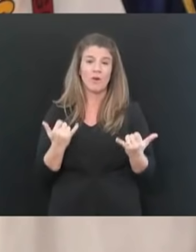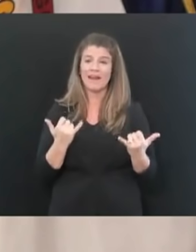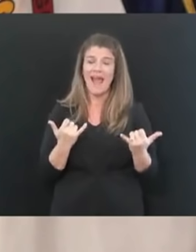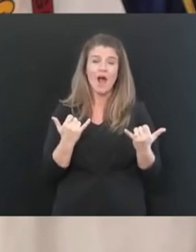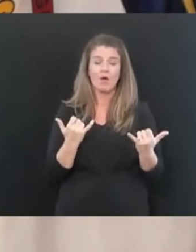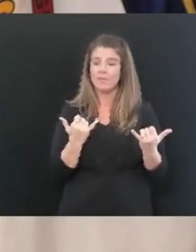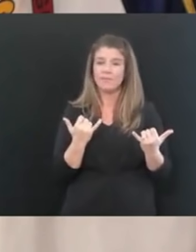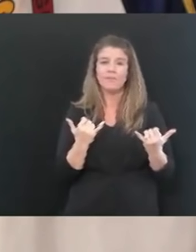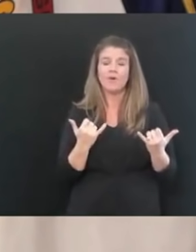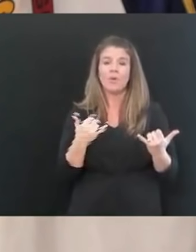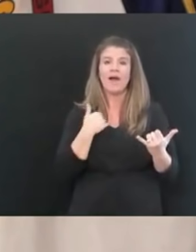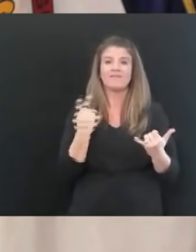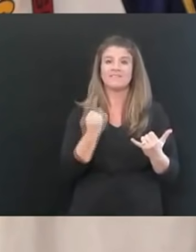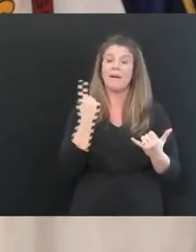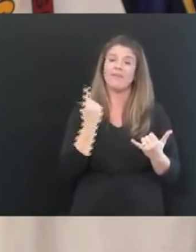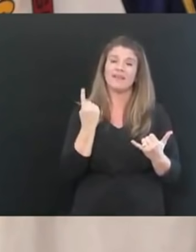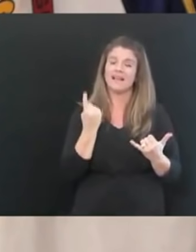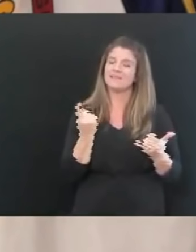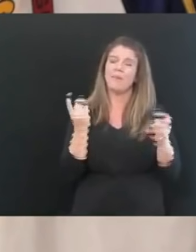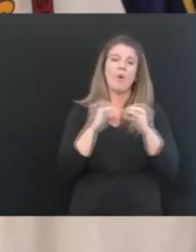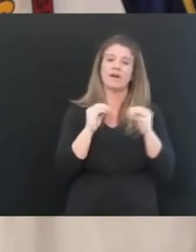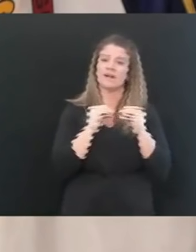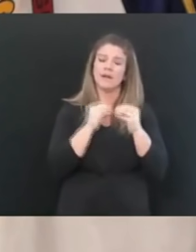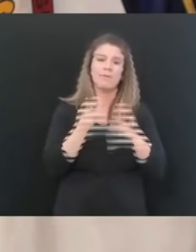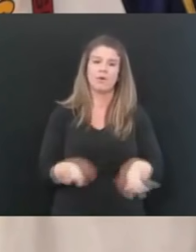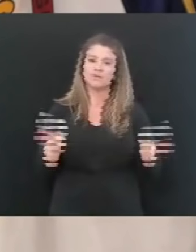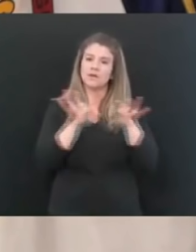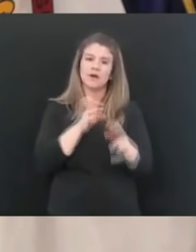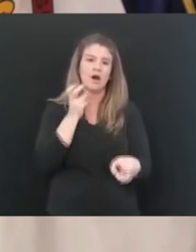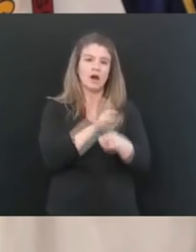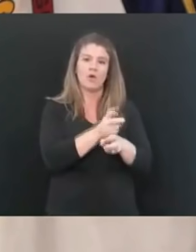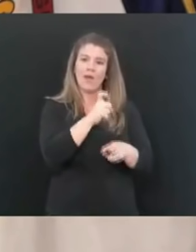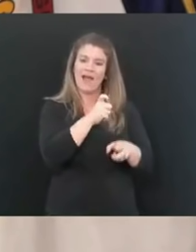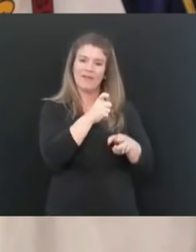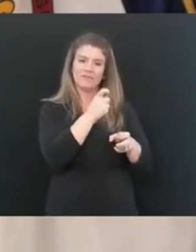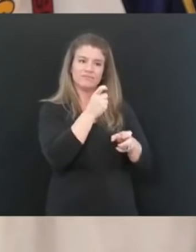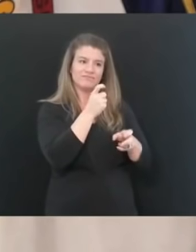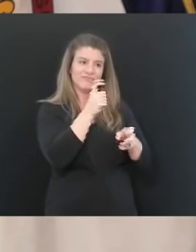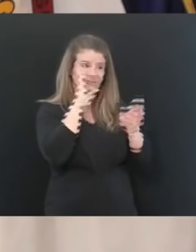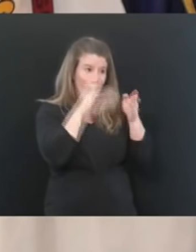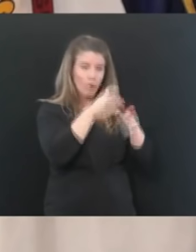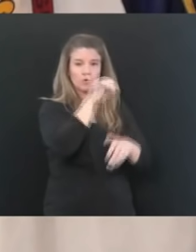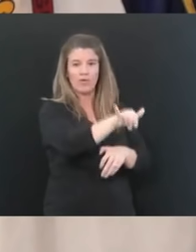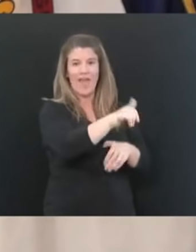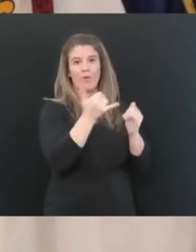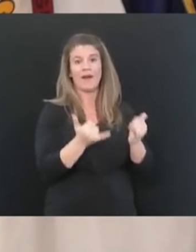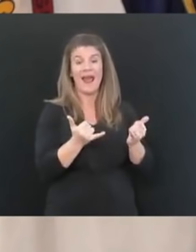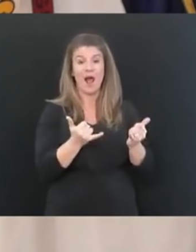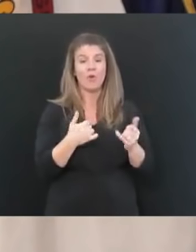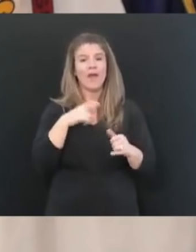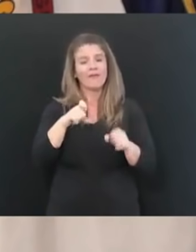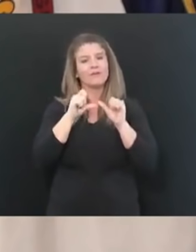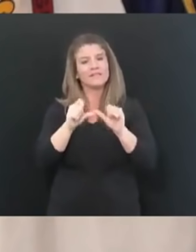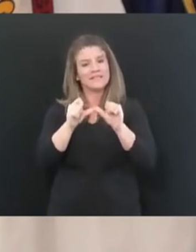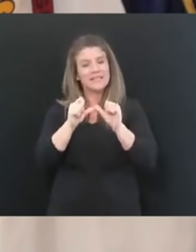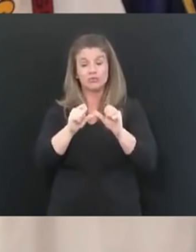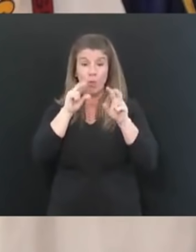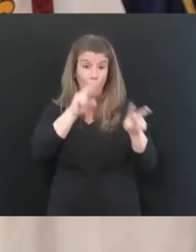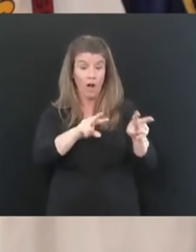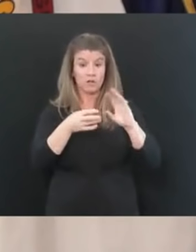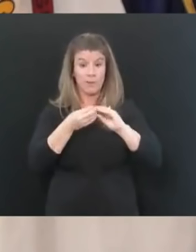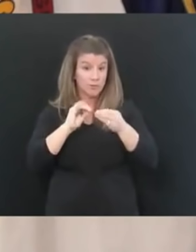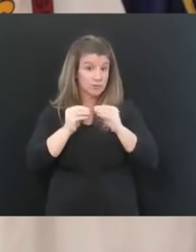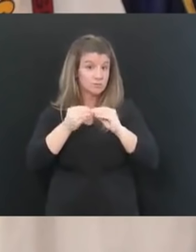we've got something that's even bigger and tougher that we got to deal with. So I think we just got to continue to watch the numbers,